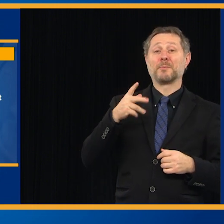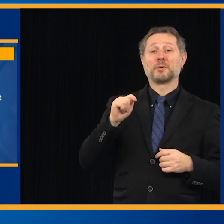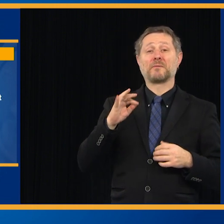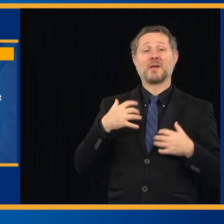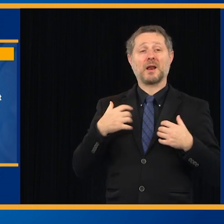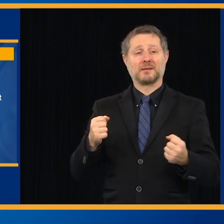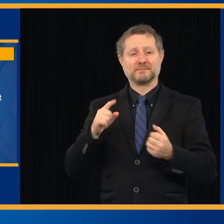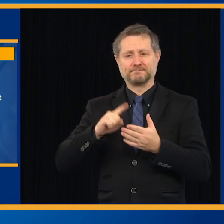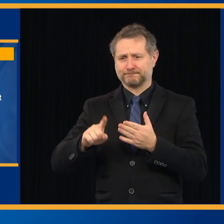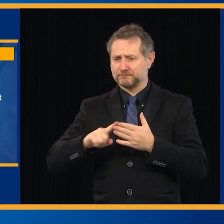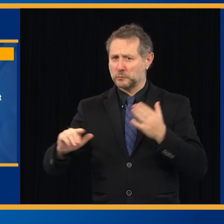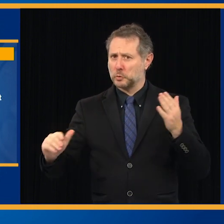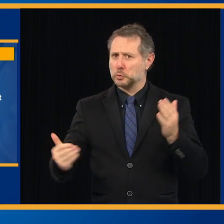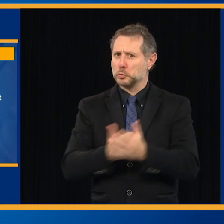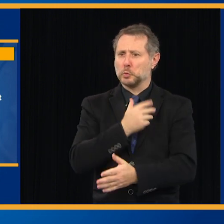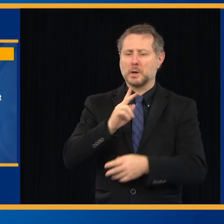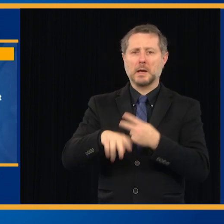therapy.